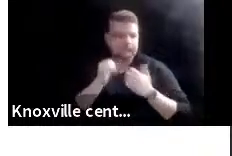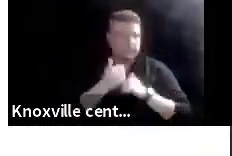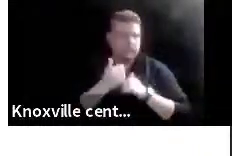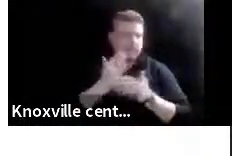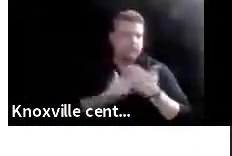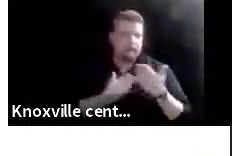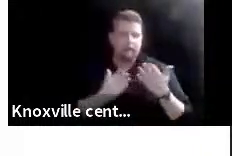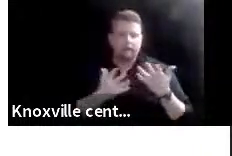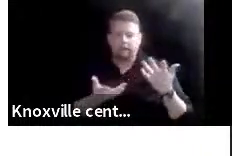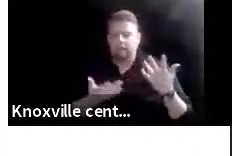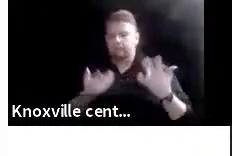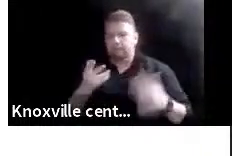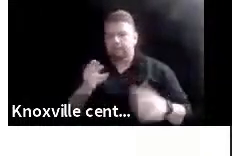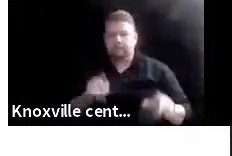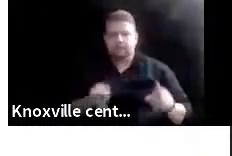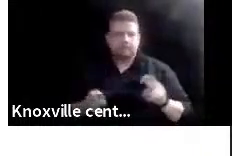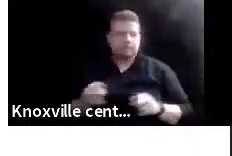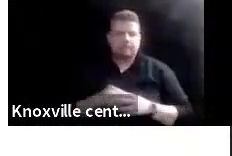my